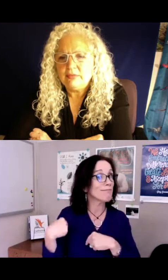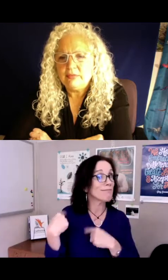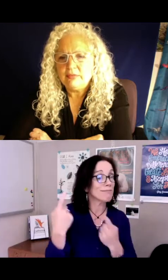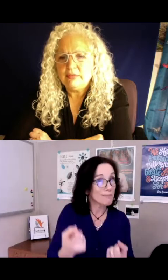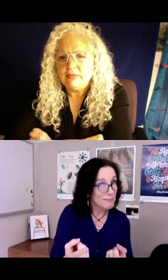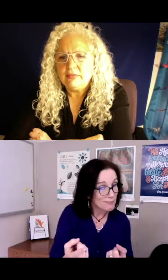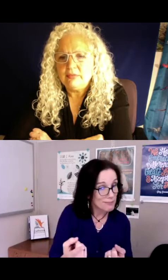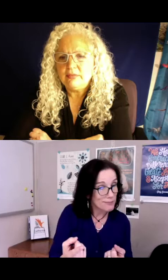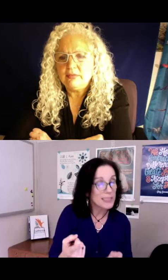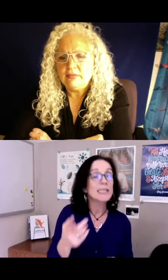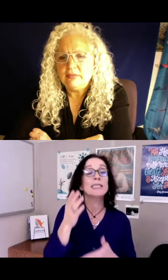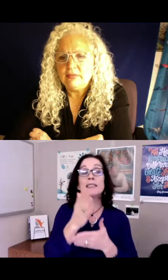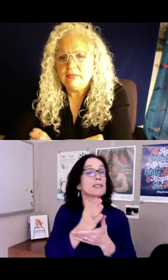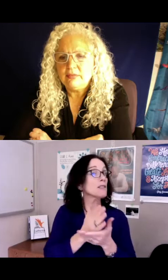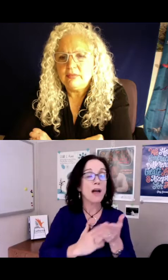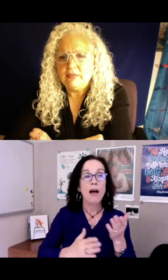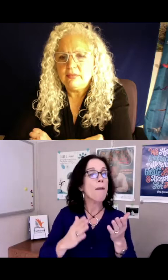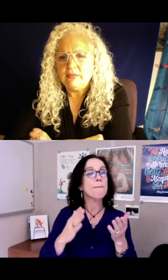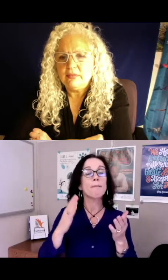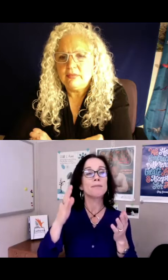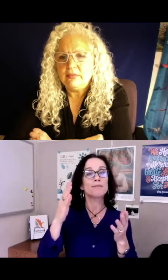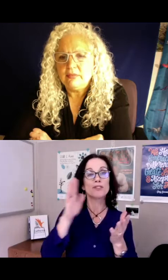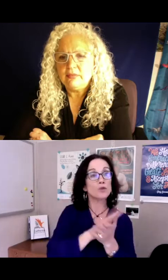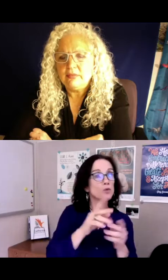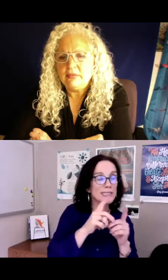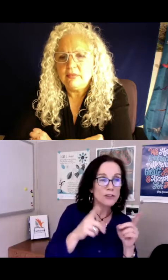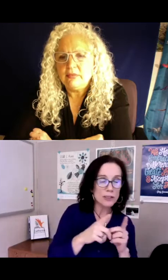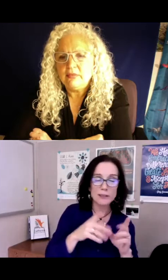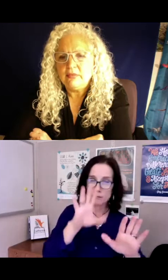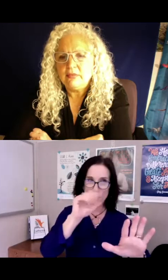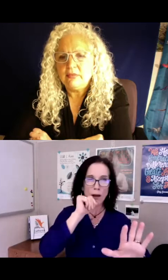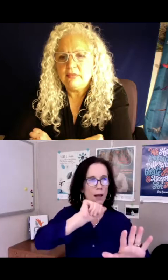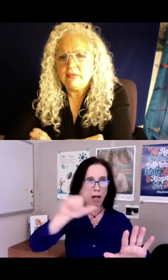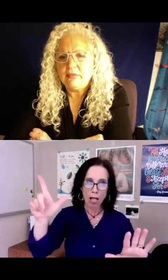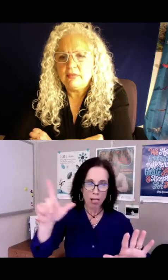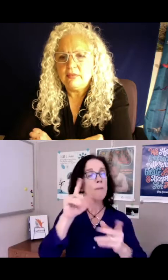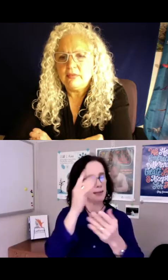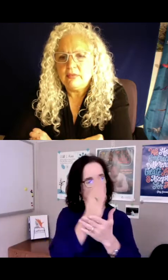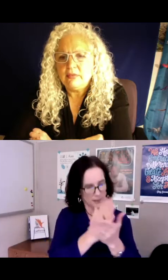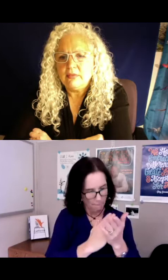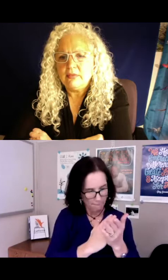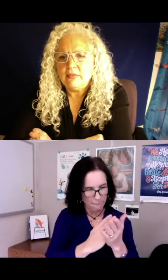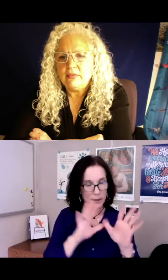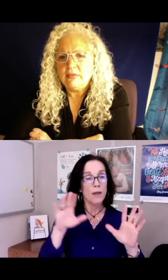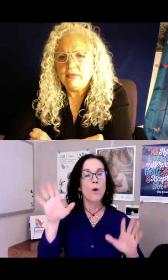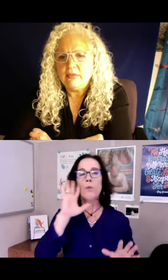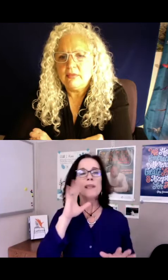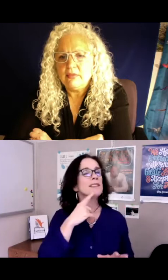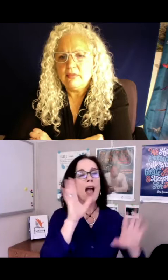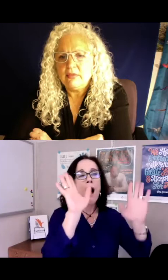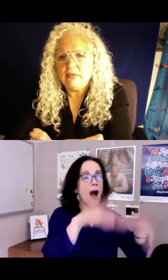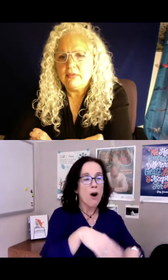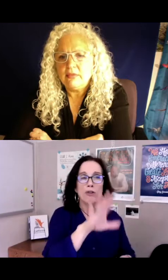what we have noticed in the past is that some school districts, not all, but some